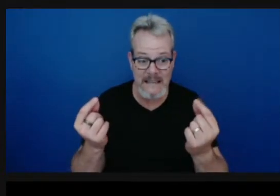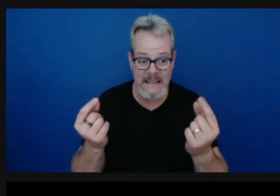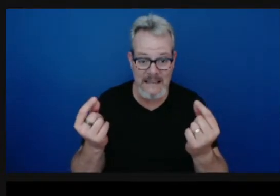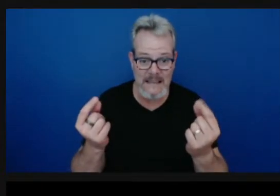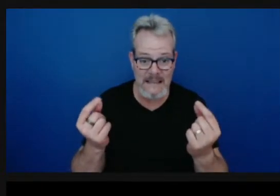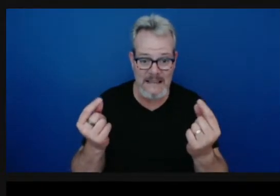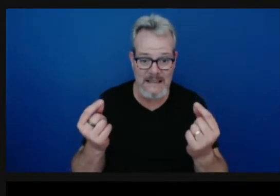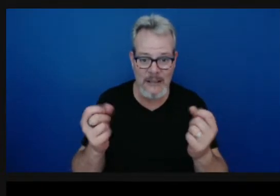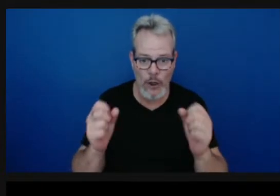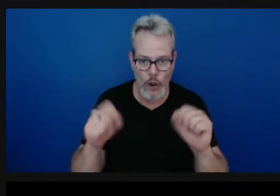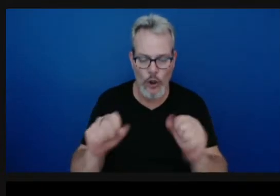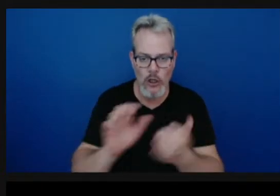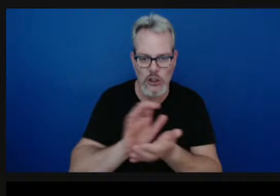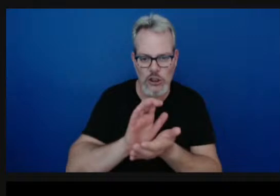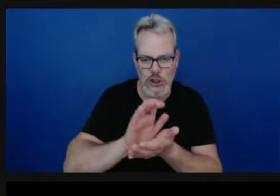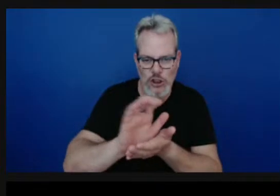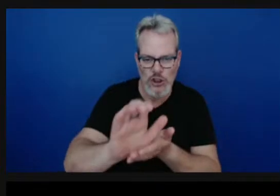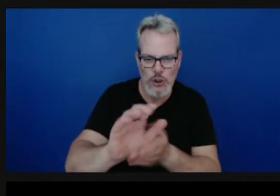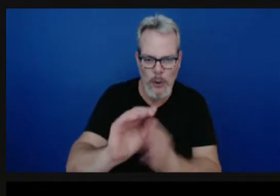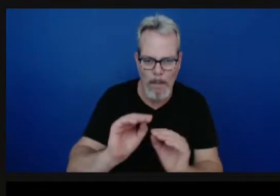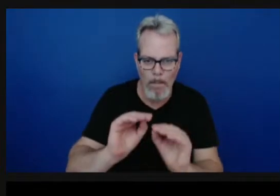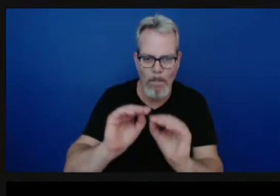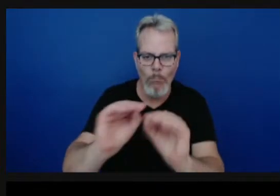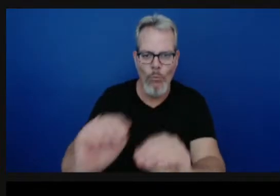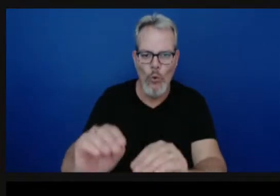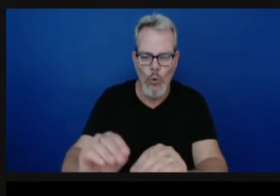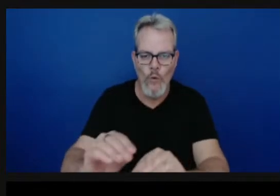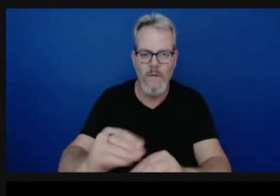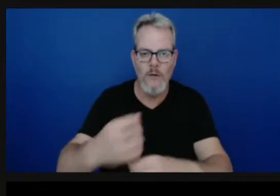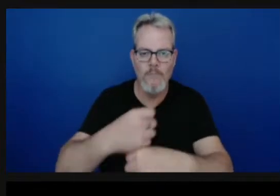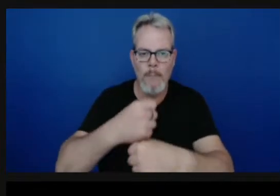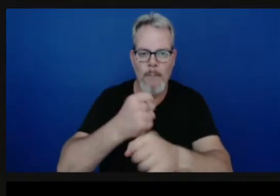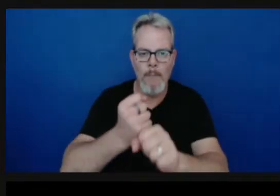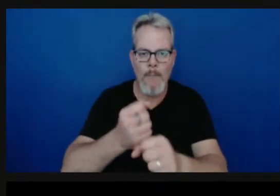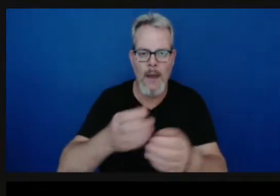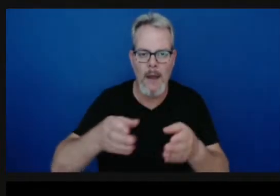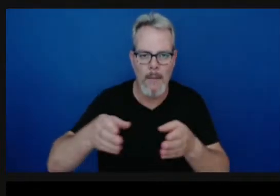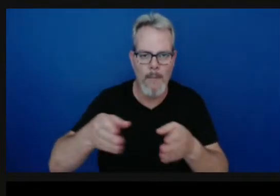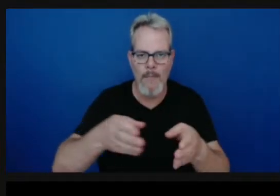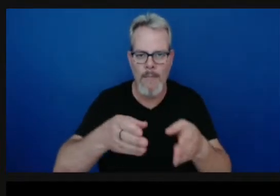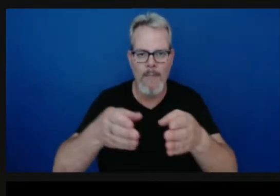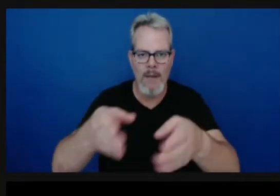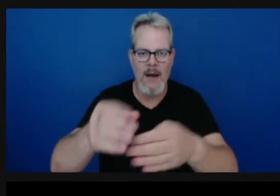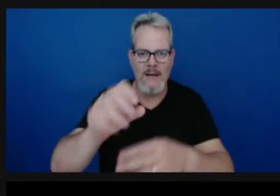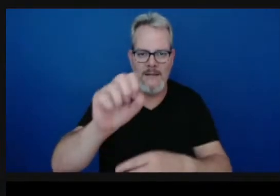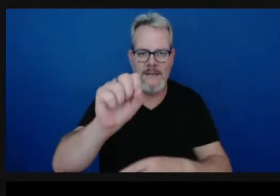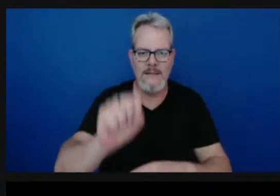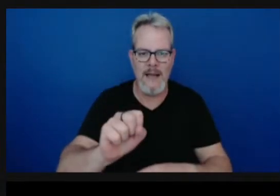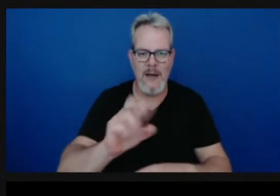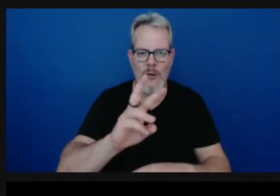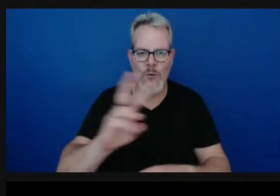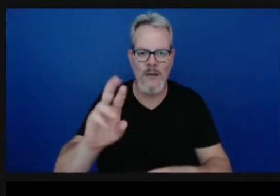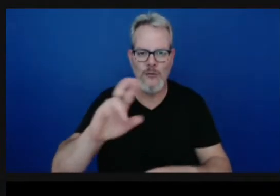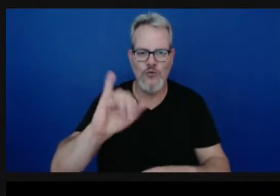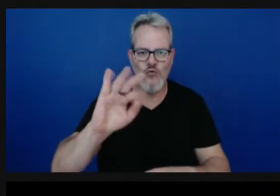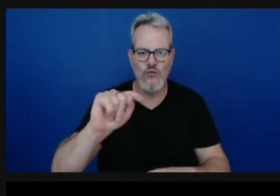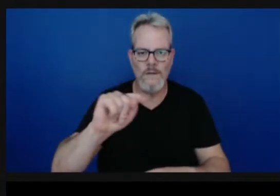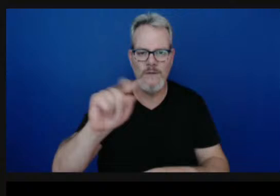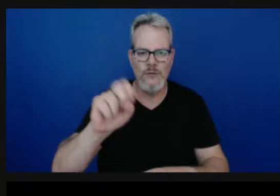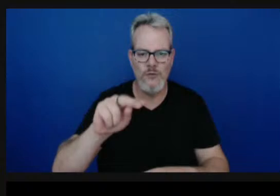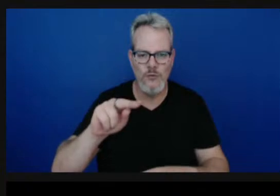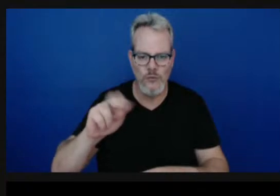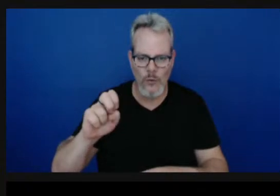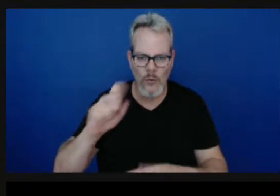flush into, to open a path into the Southwest Rift Zone after coming upwards and failing to break through the crust up